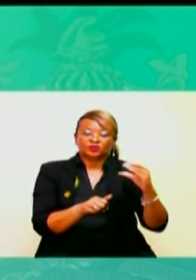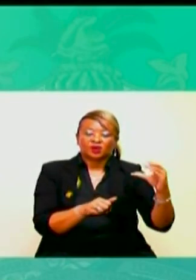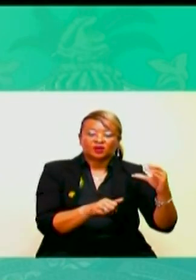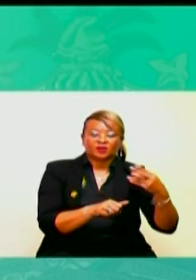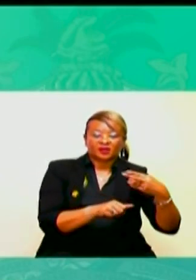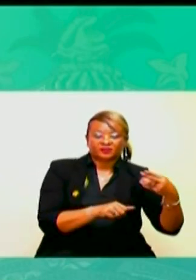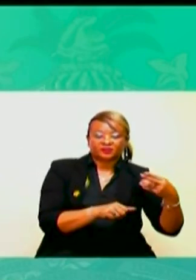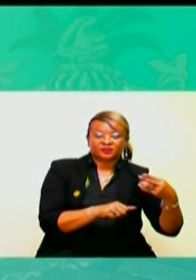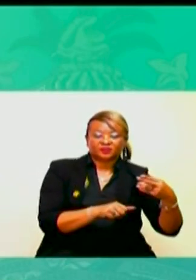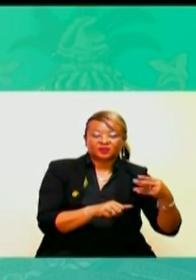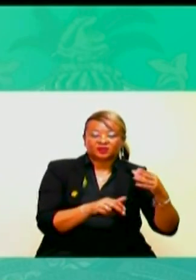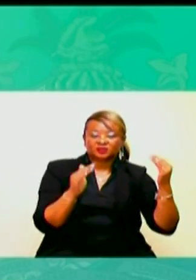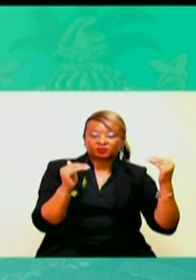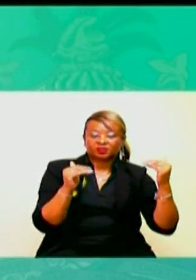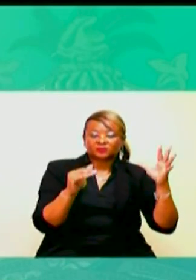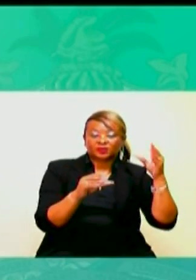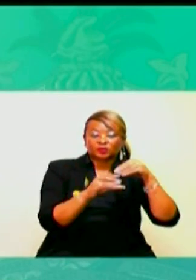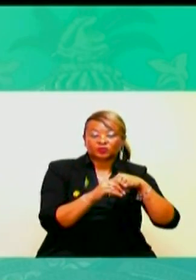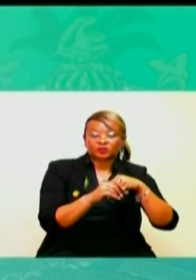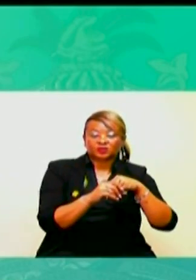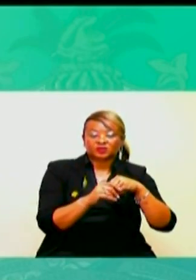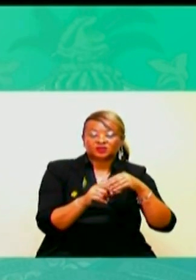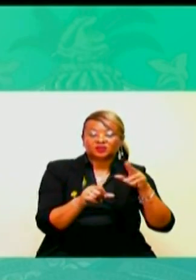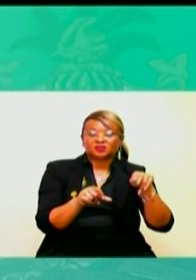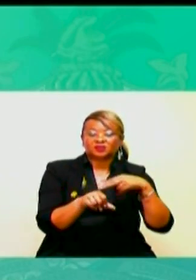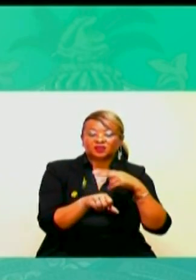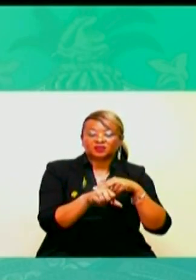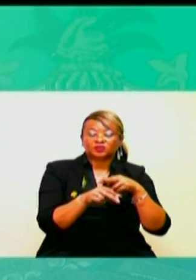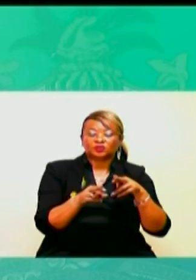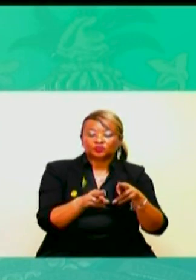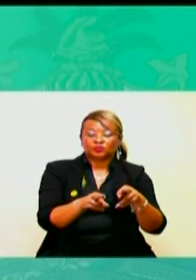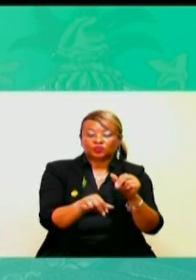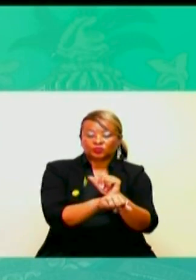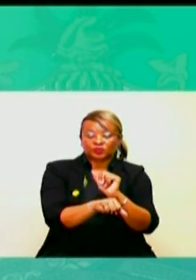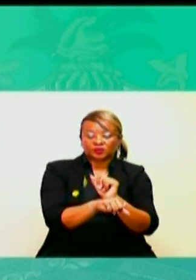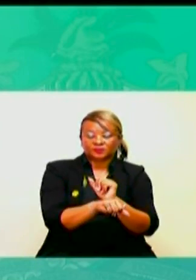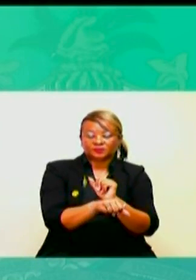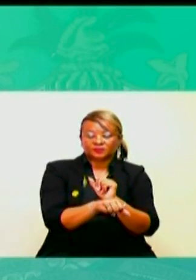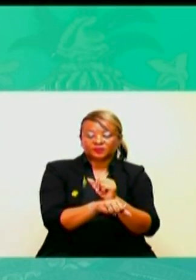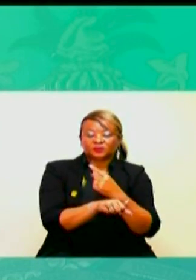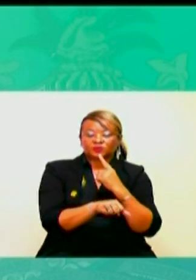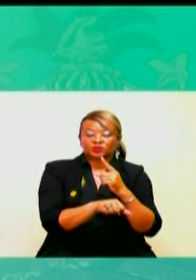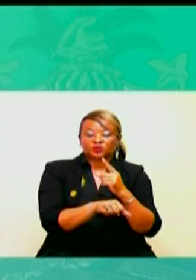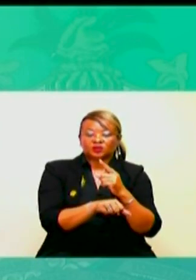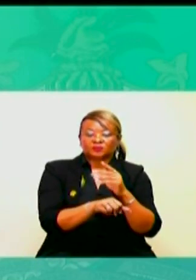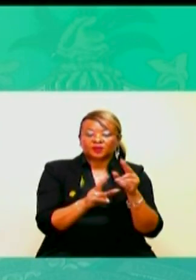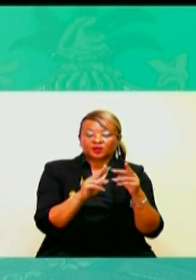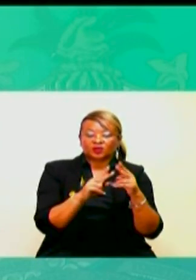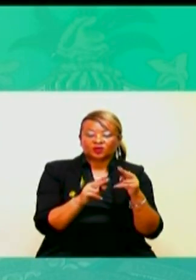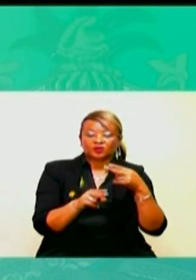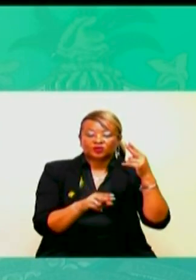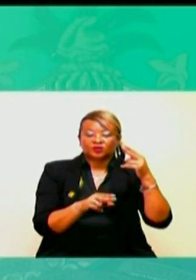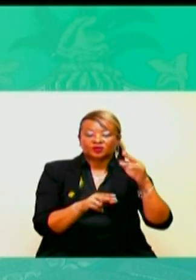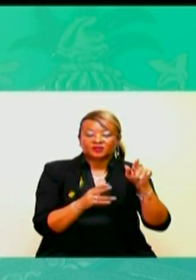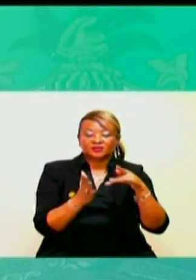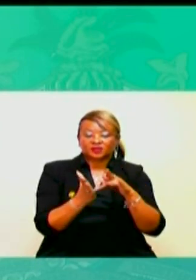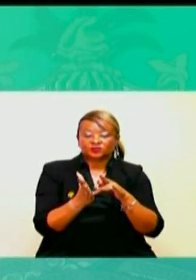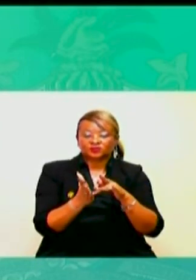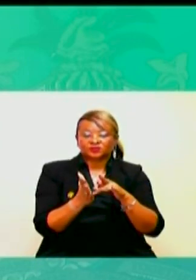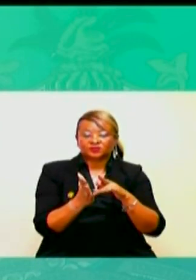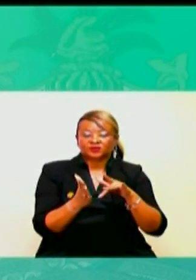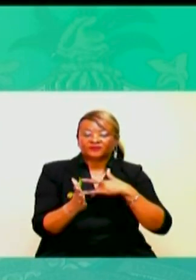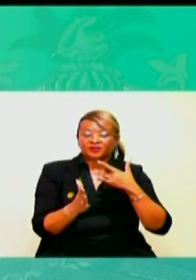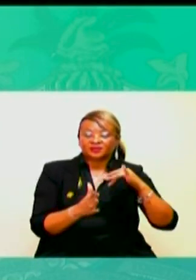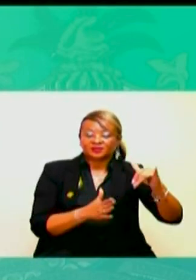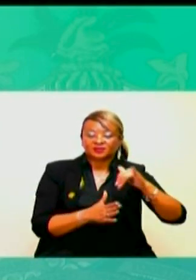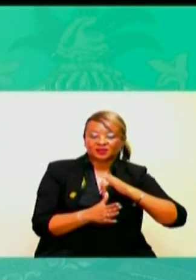are expected to be included in this nationwide undertaking, as I am sure my colleague from Central and South feels the same from